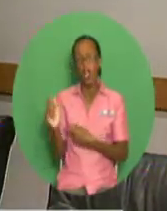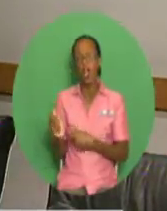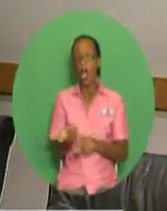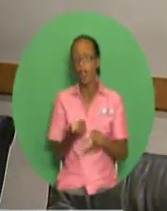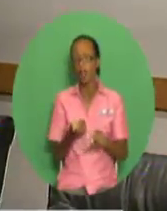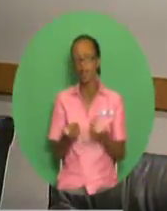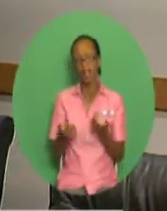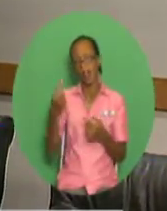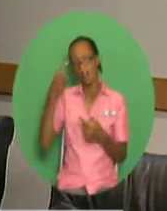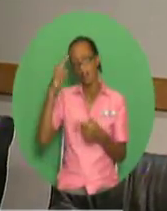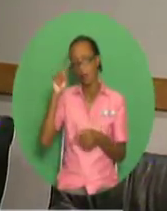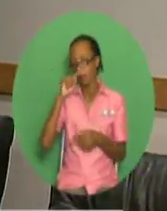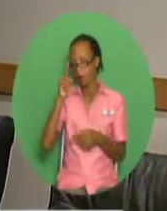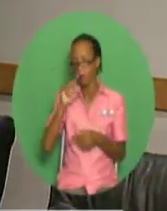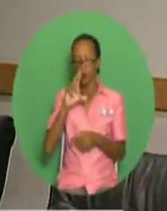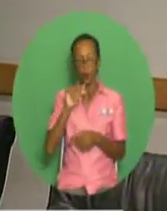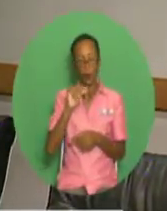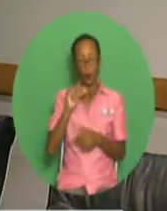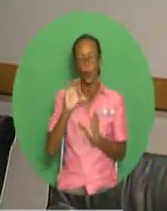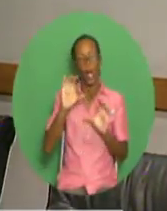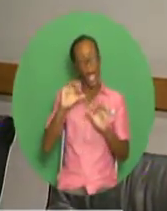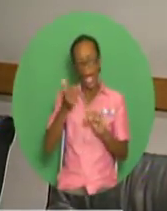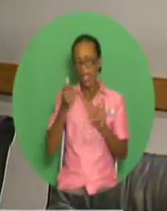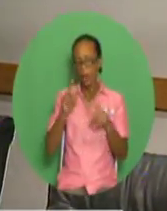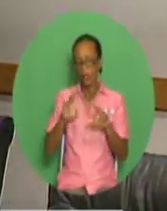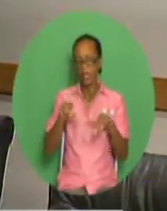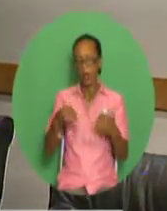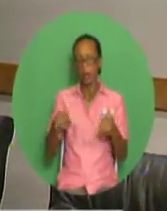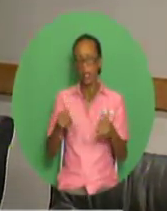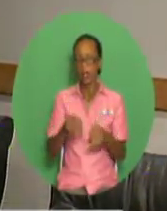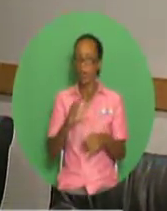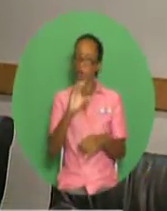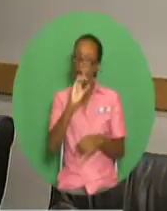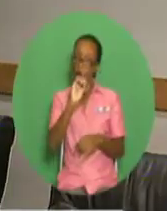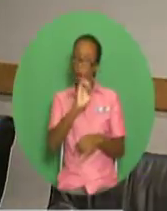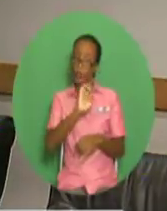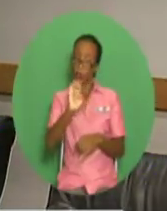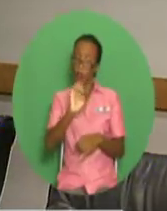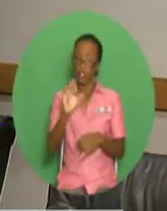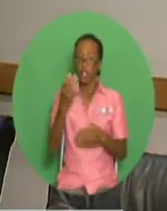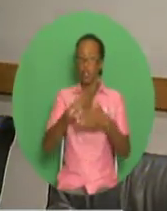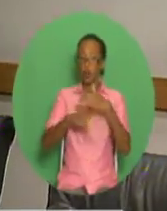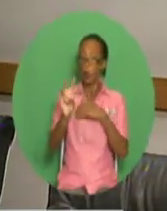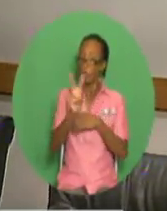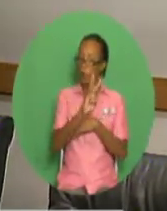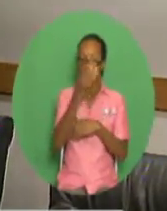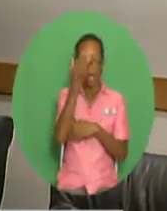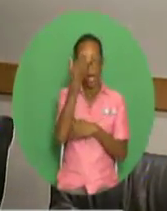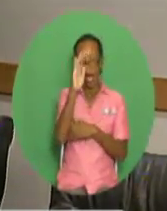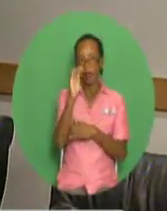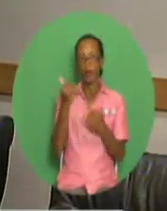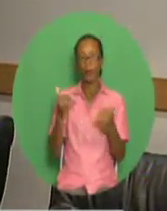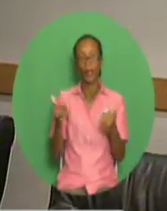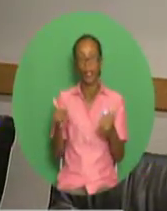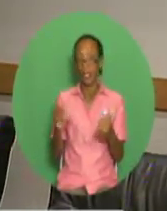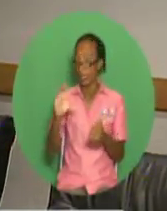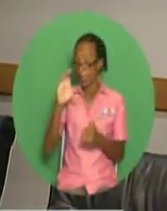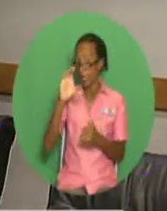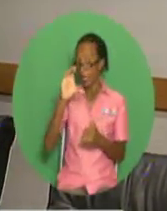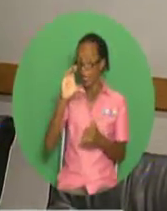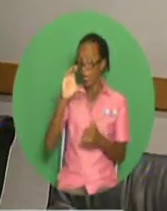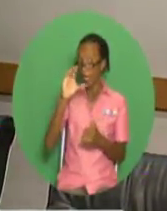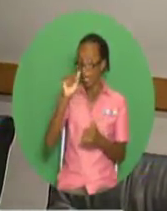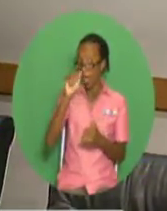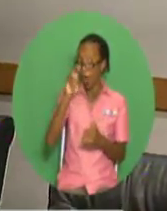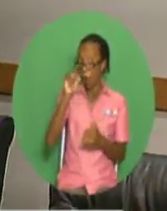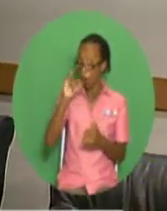try it. Member for Oropouche East will tell you about it. I don't know if Shogunus West is played. But nevertheless, Caroni East is played too?